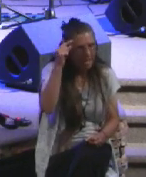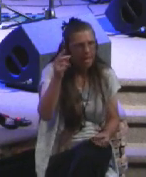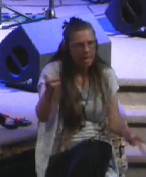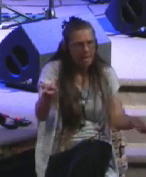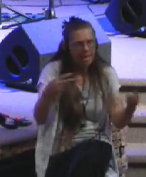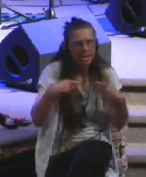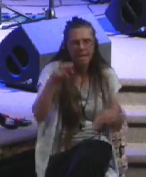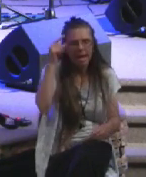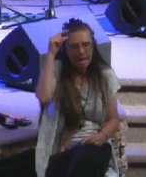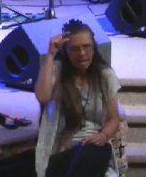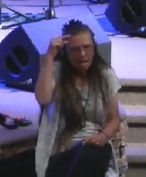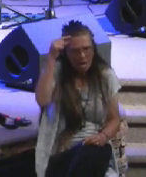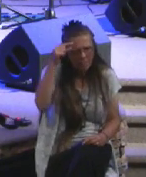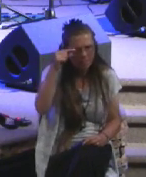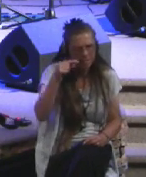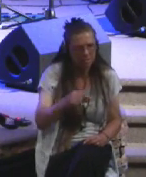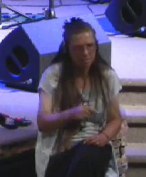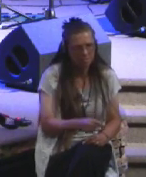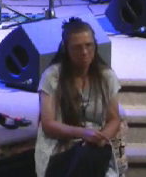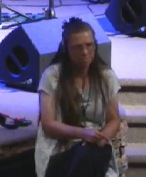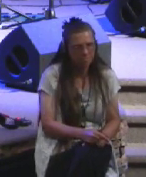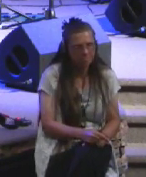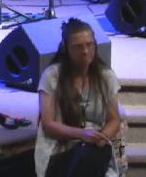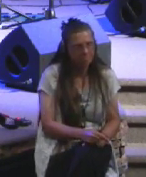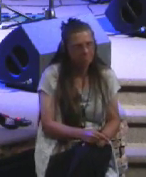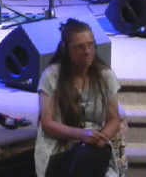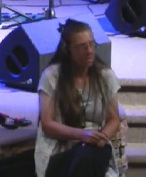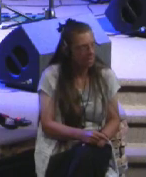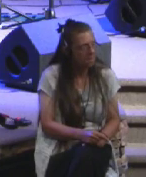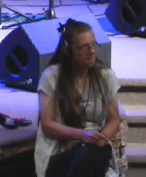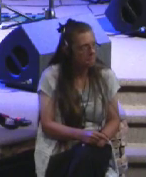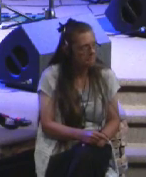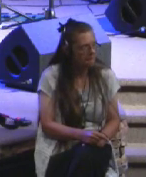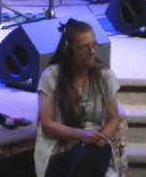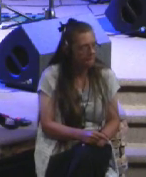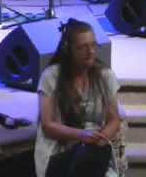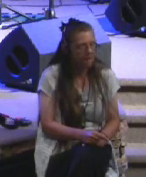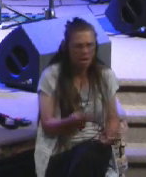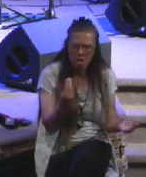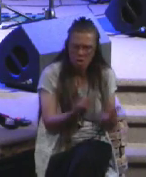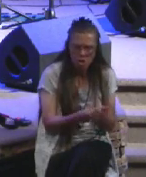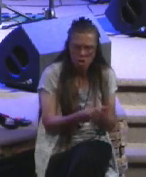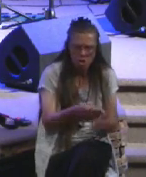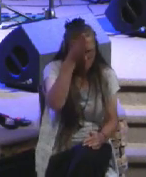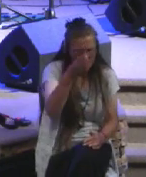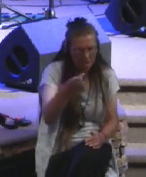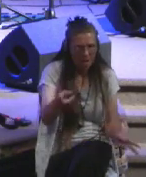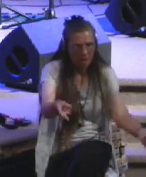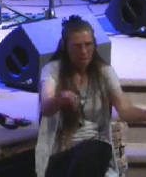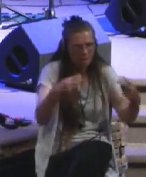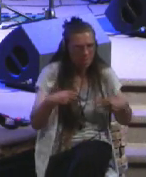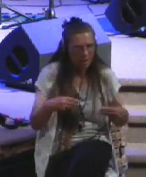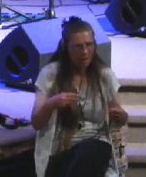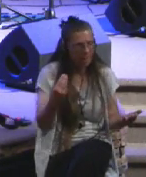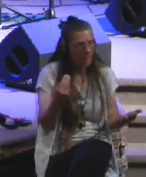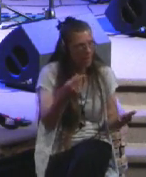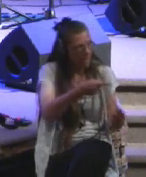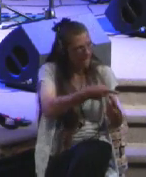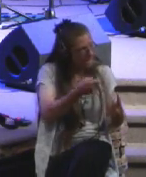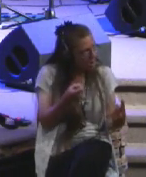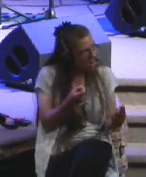65 professors, 80 public office holders, 100 lawyers, and 100 missionaries. Good men came out from a good man.